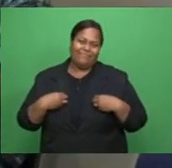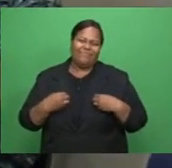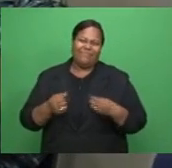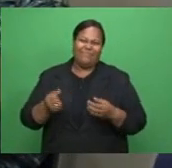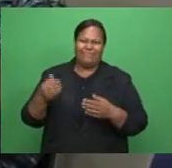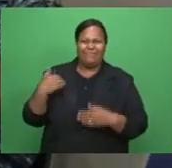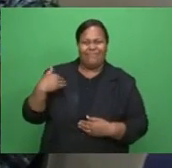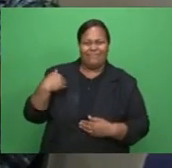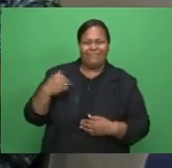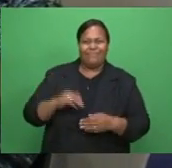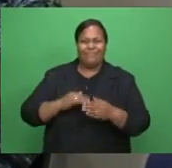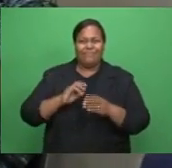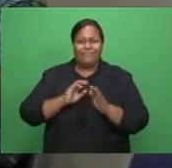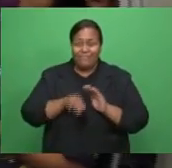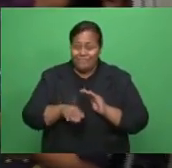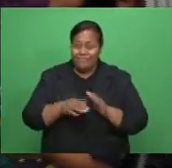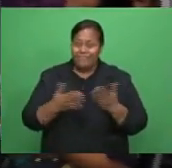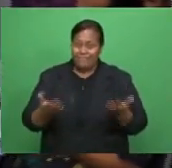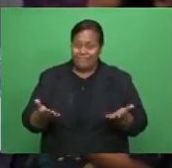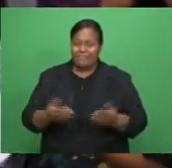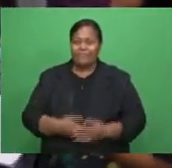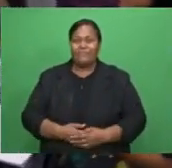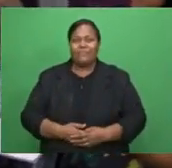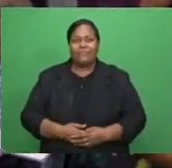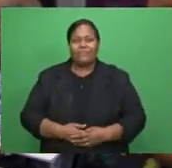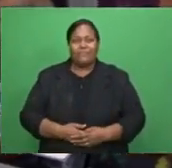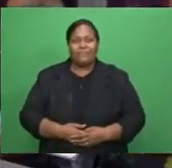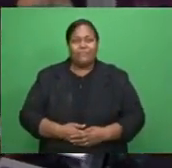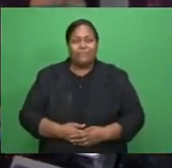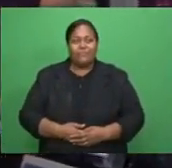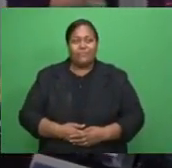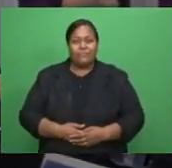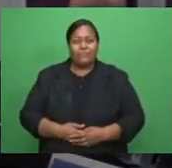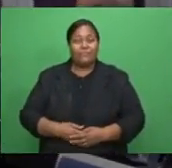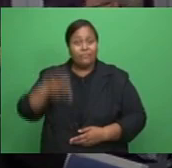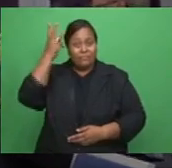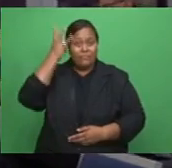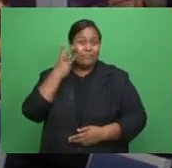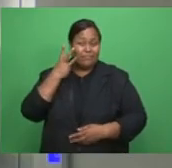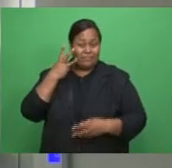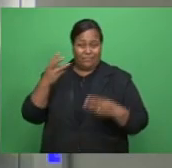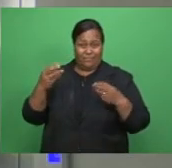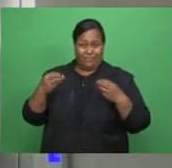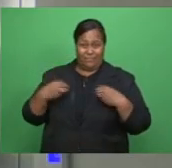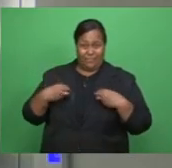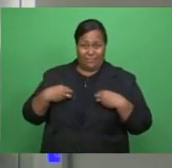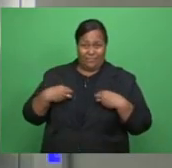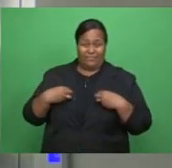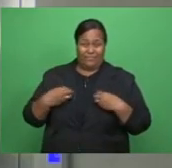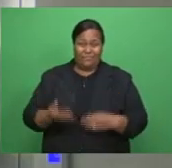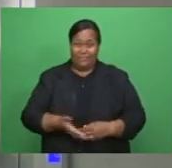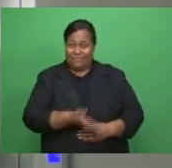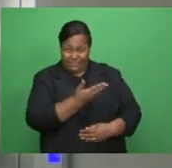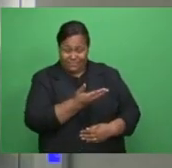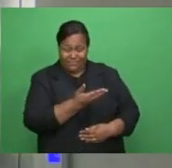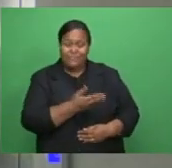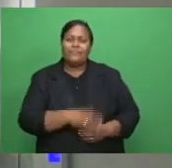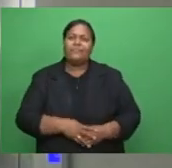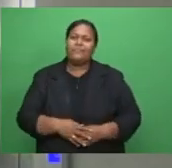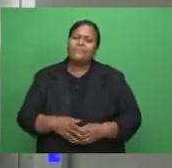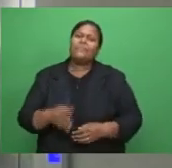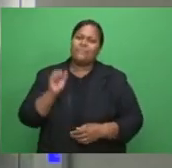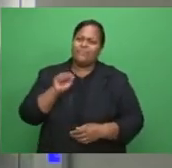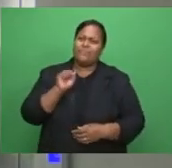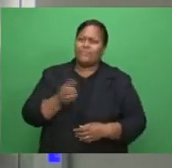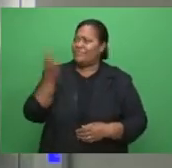real estate agent Veronica Tom says for her, business has been very quiet. Noticeably down on